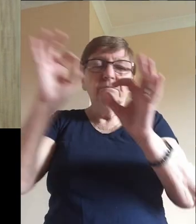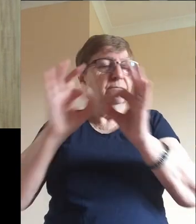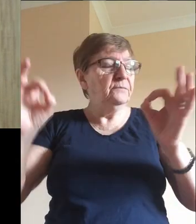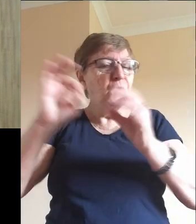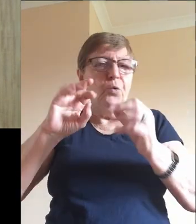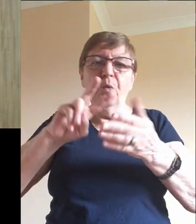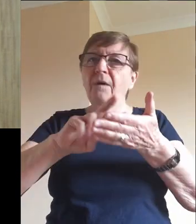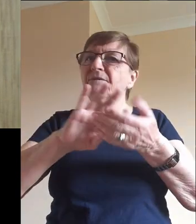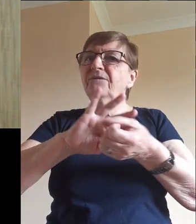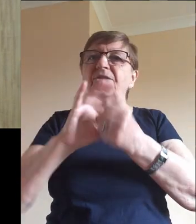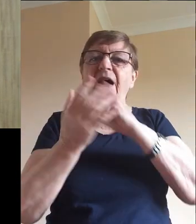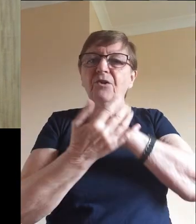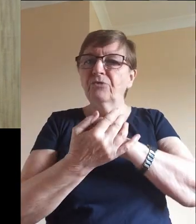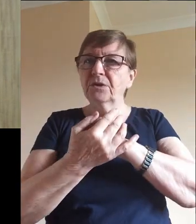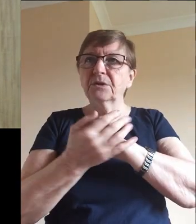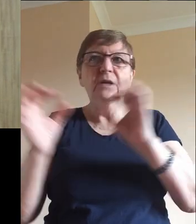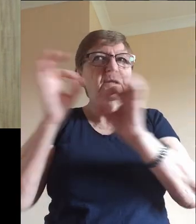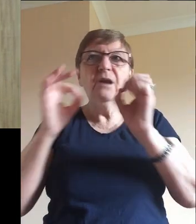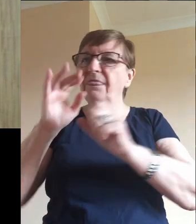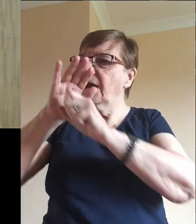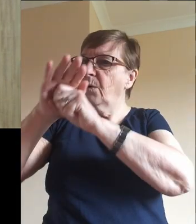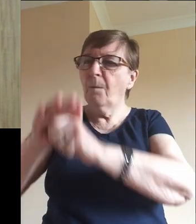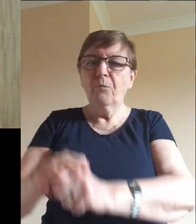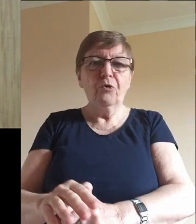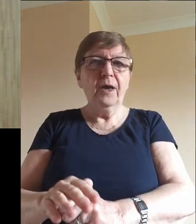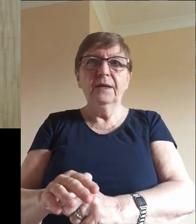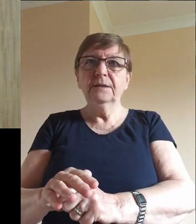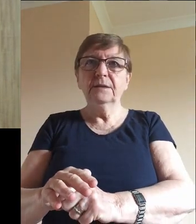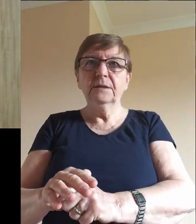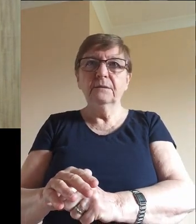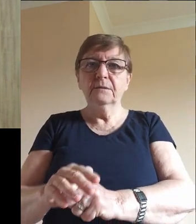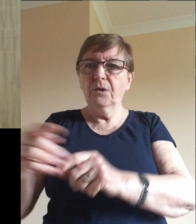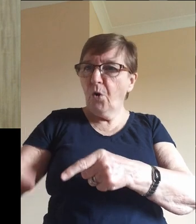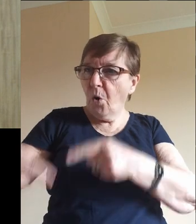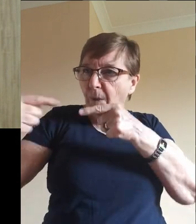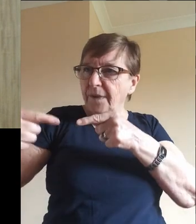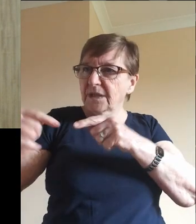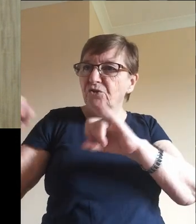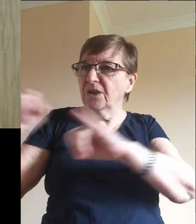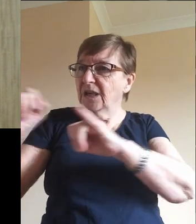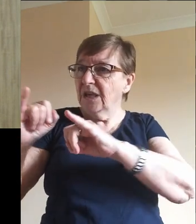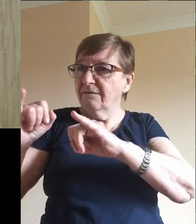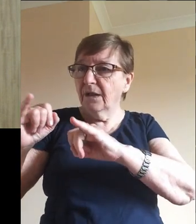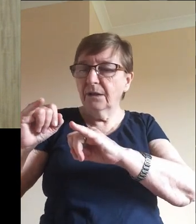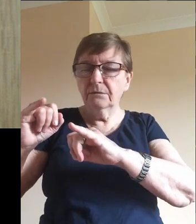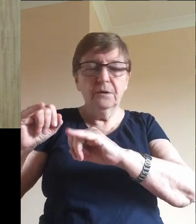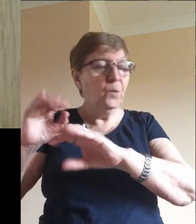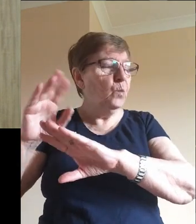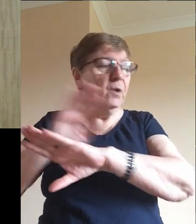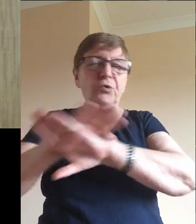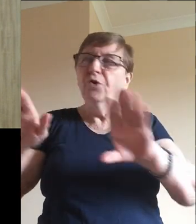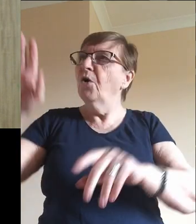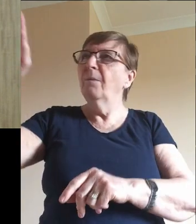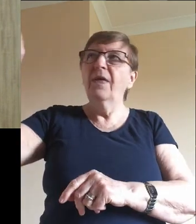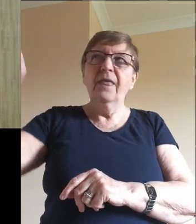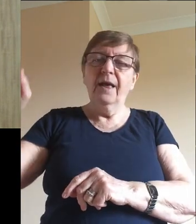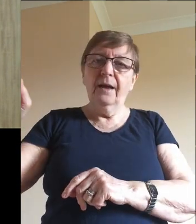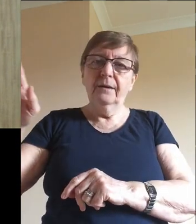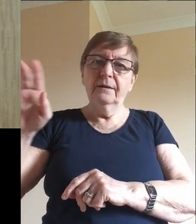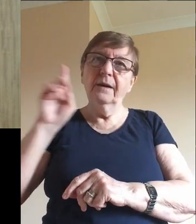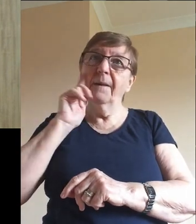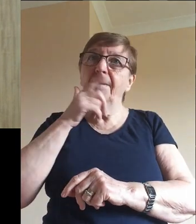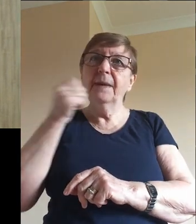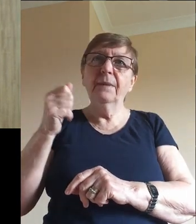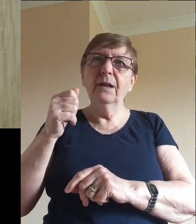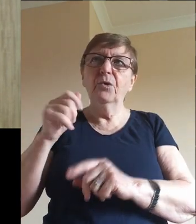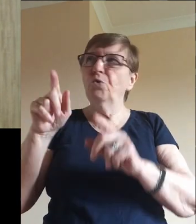can inflict and nothing can oppress. For opposition and evil will not get the last word. Those whose faces are